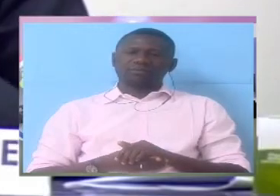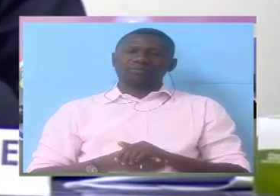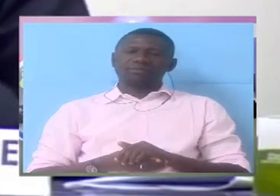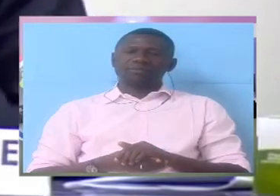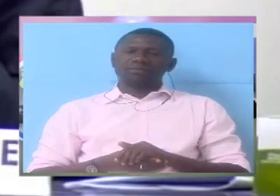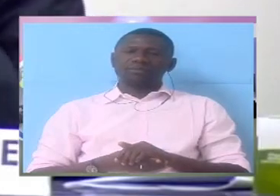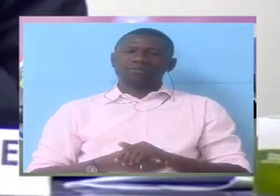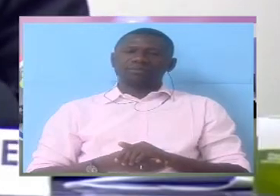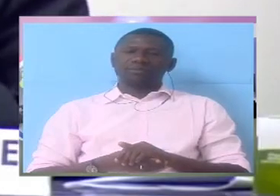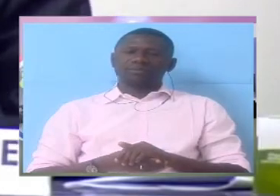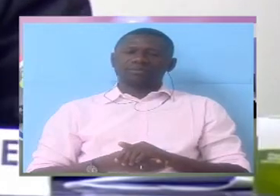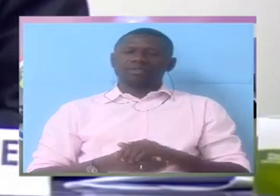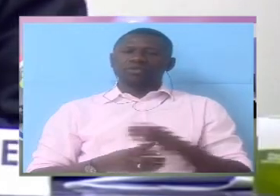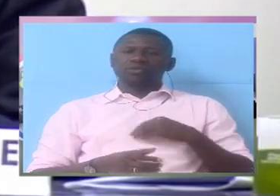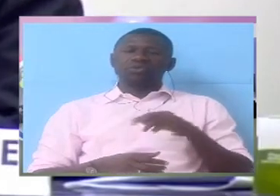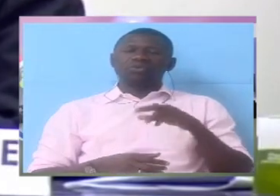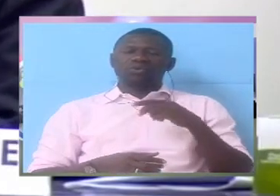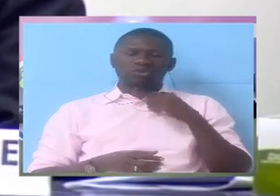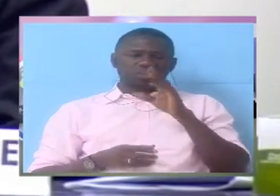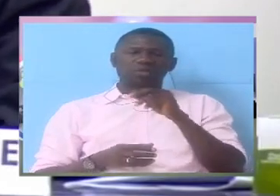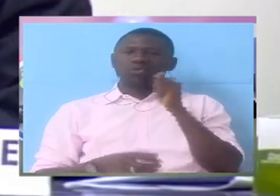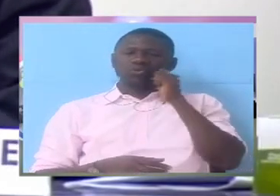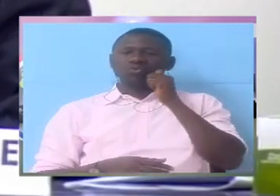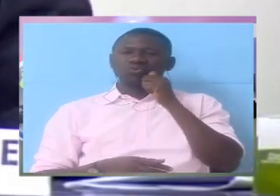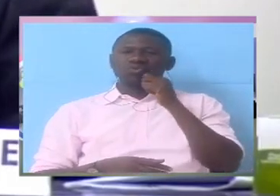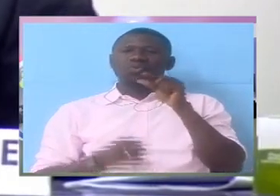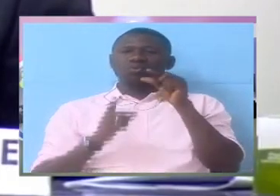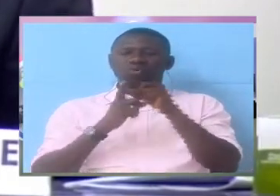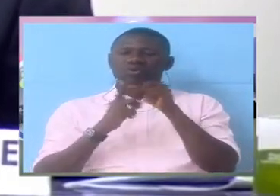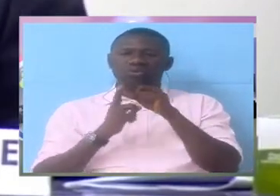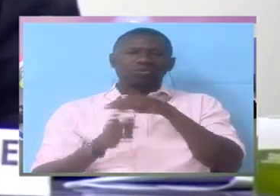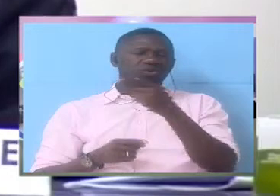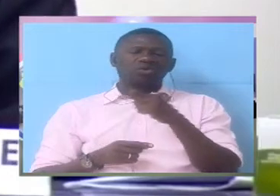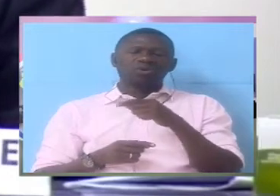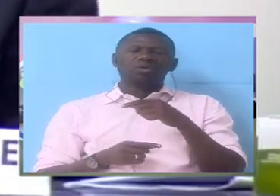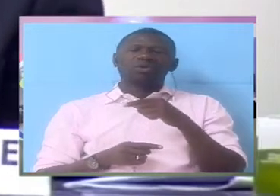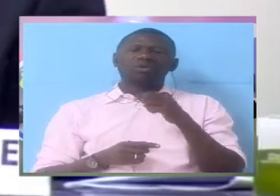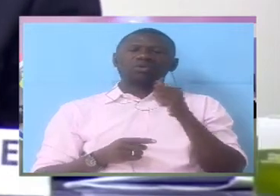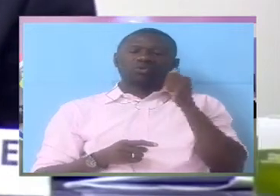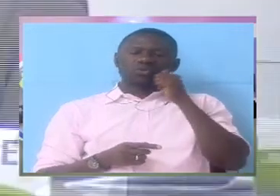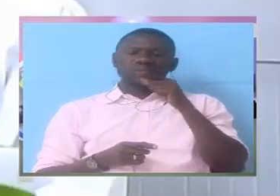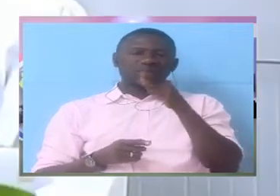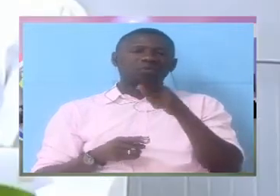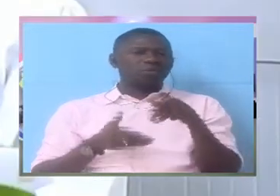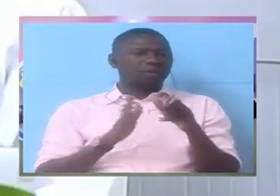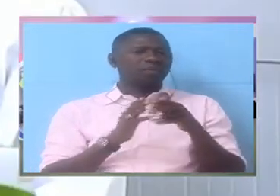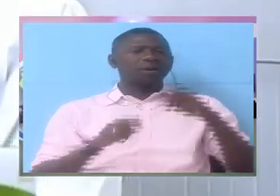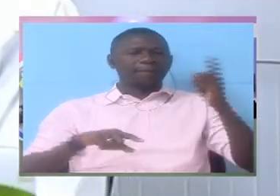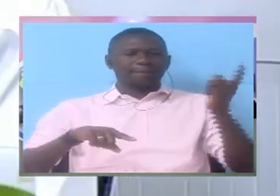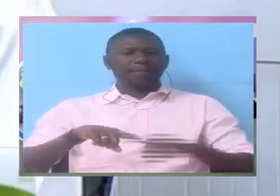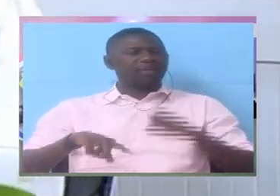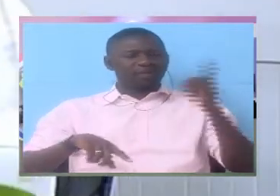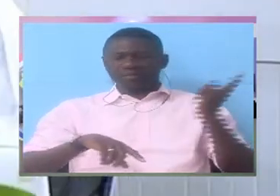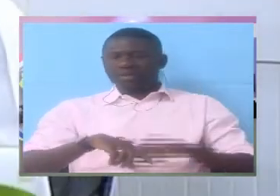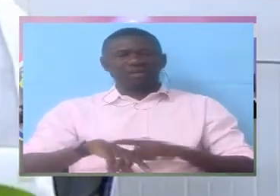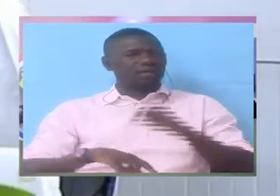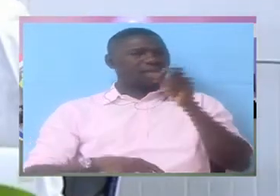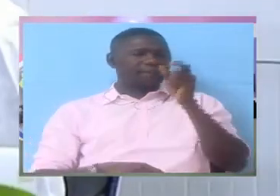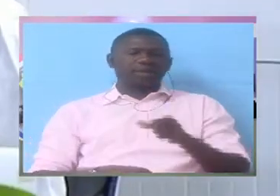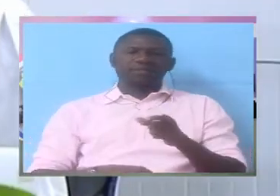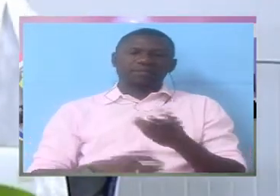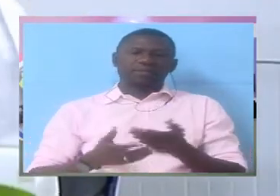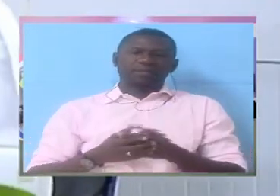You reprimand somebody using words. You don't reprimand somebody by beating the person. Ekamo doya kumakango